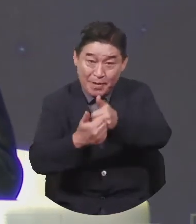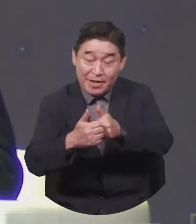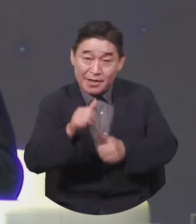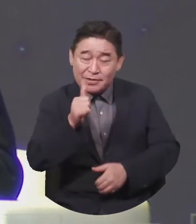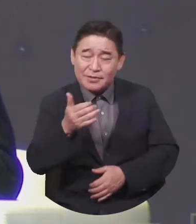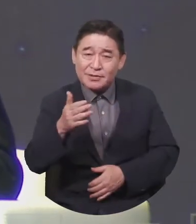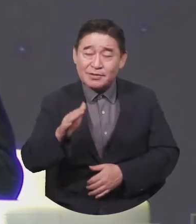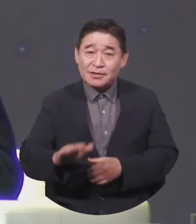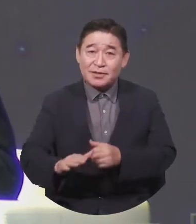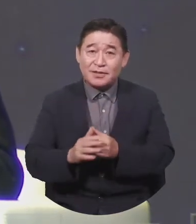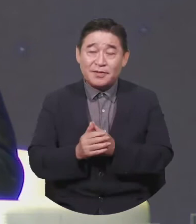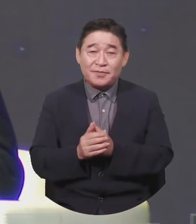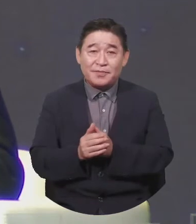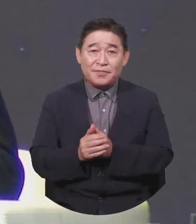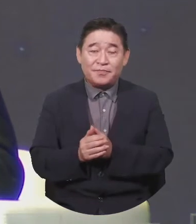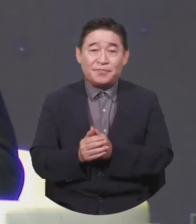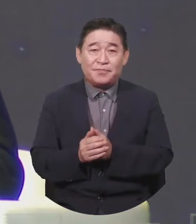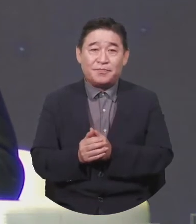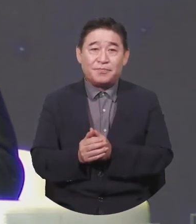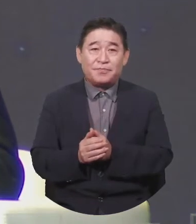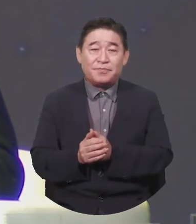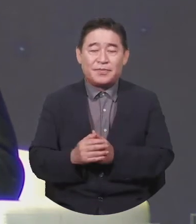Well, Kazakhstan actually